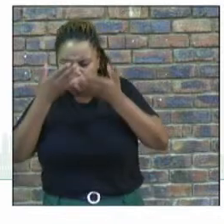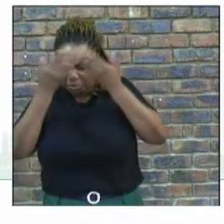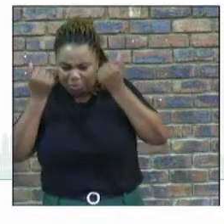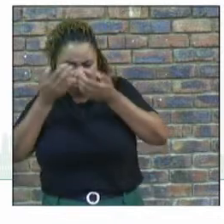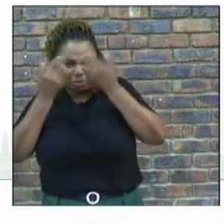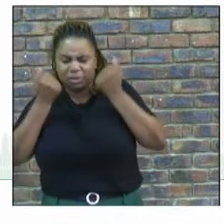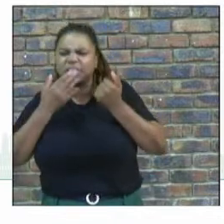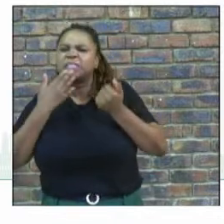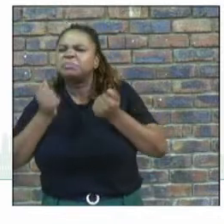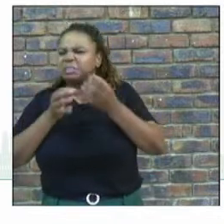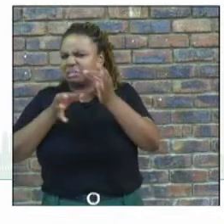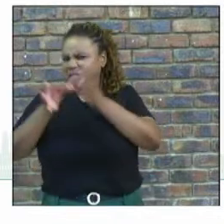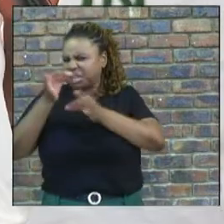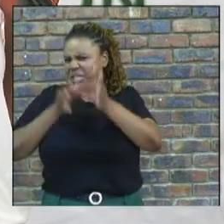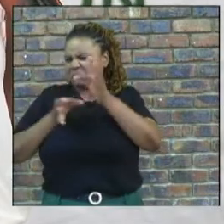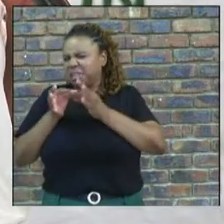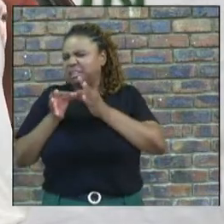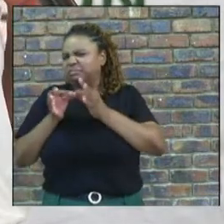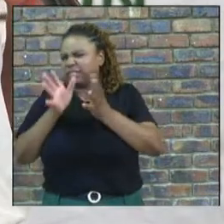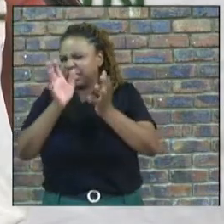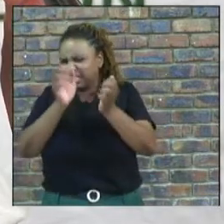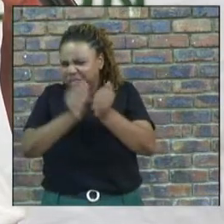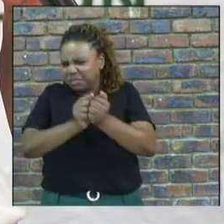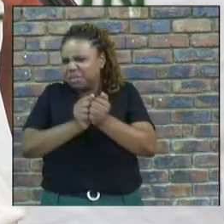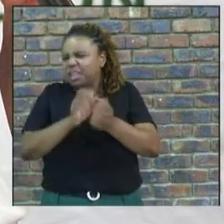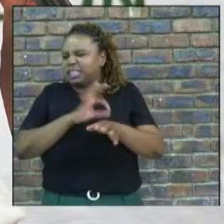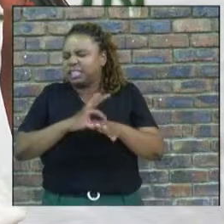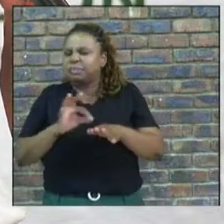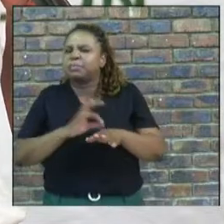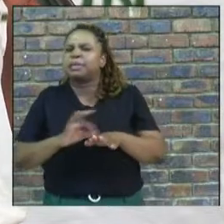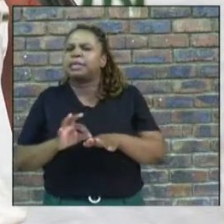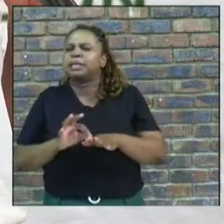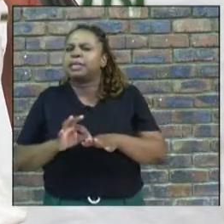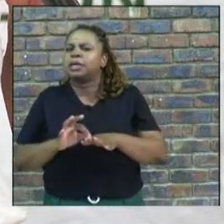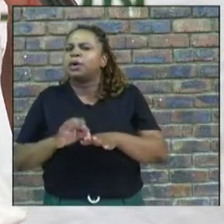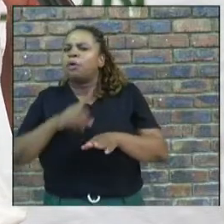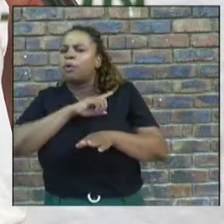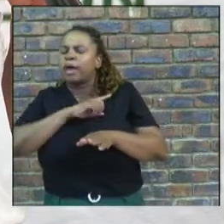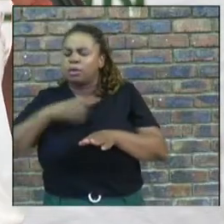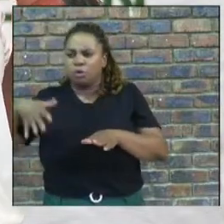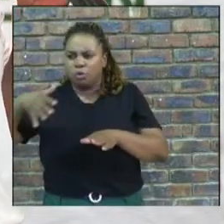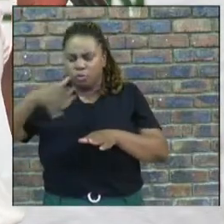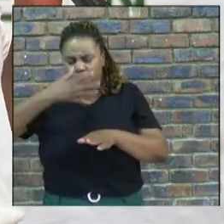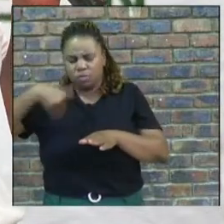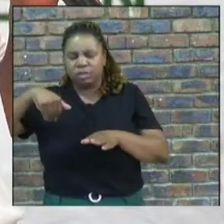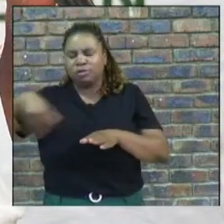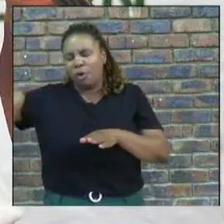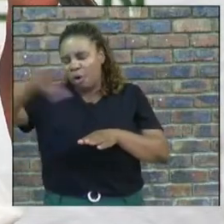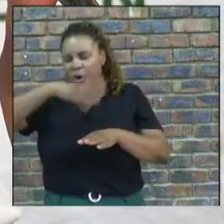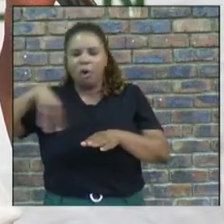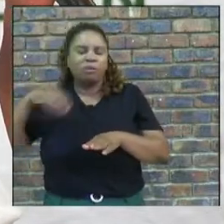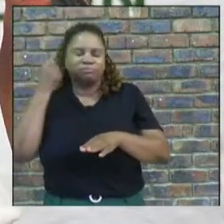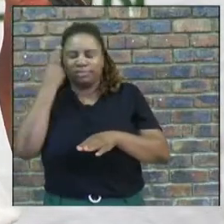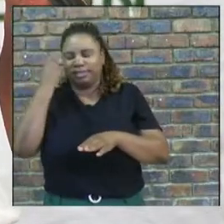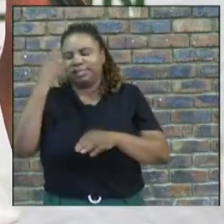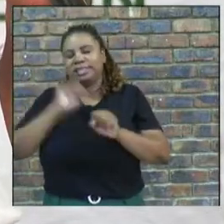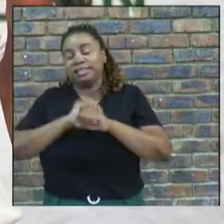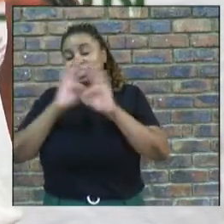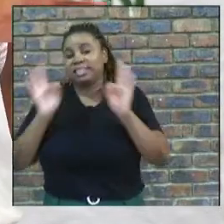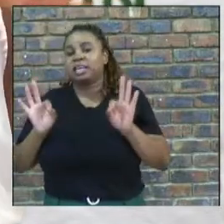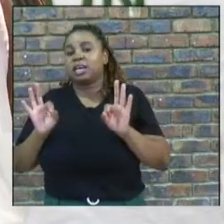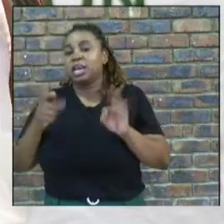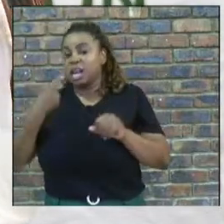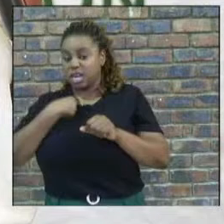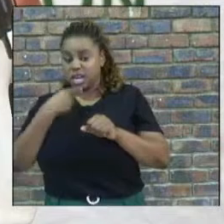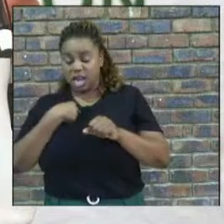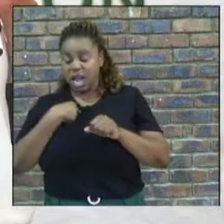about. Simplify it so that we all understand what you're talking about. Because I understand. So I